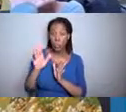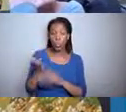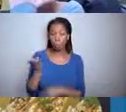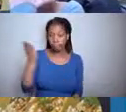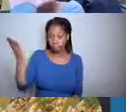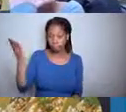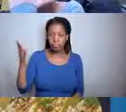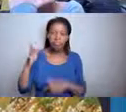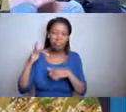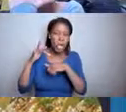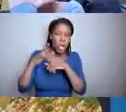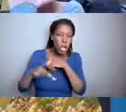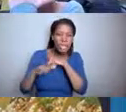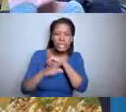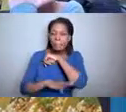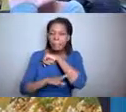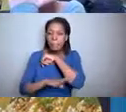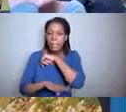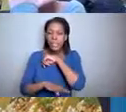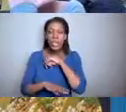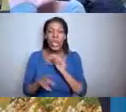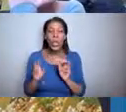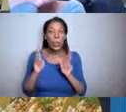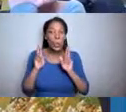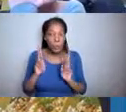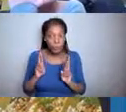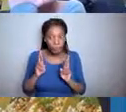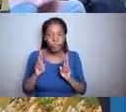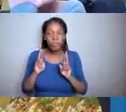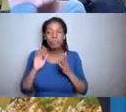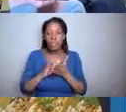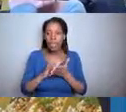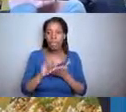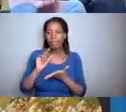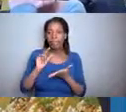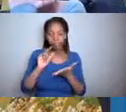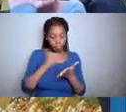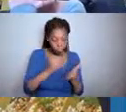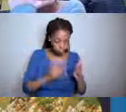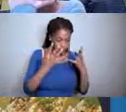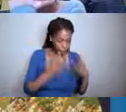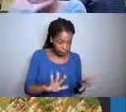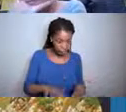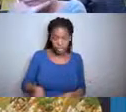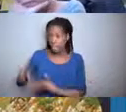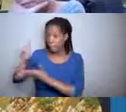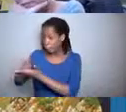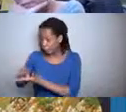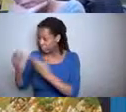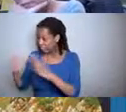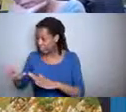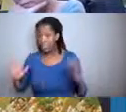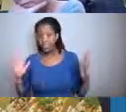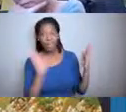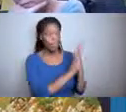september is our hope with the installation of the artwork that means the printing and installing taking place no later than um